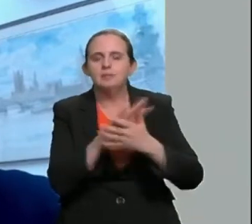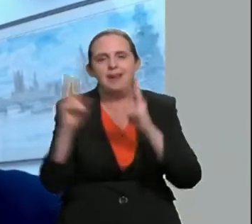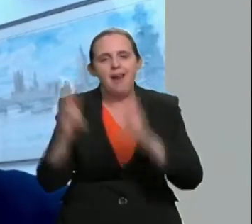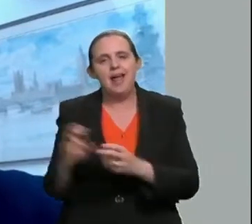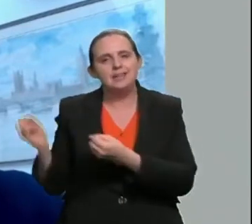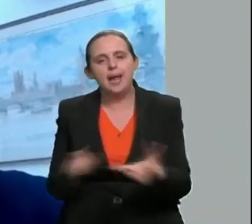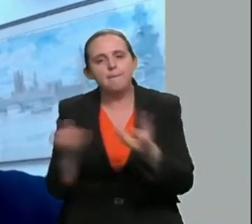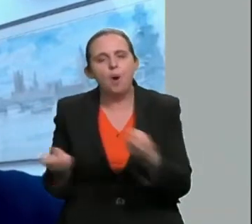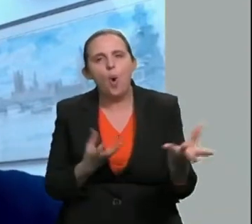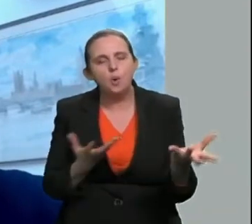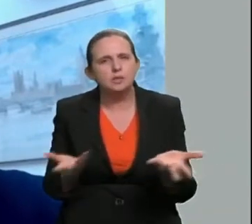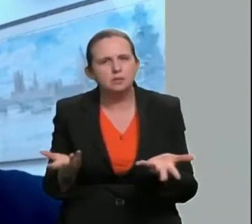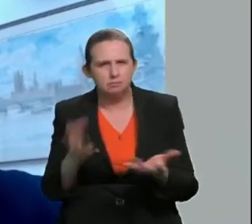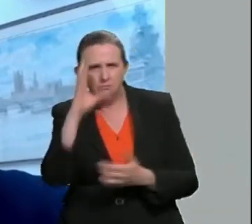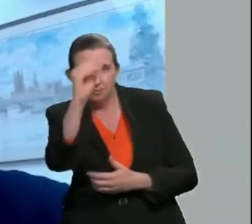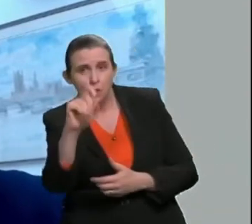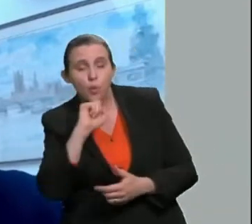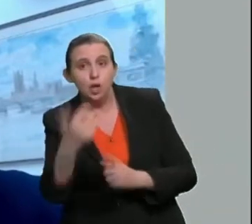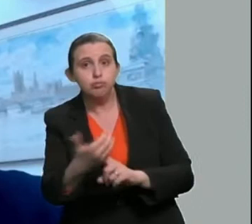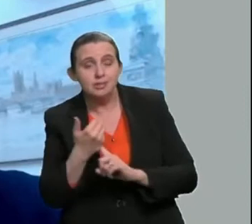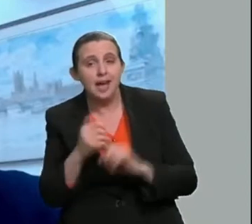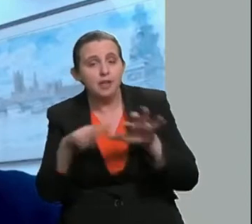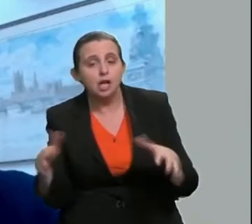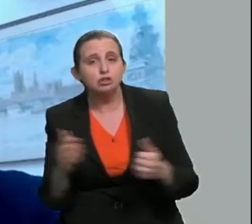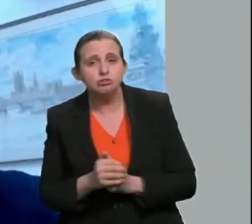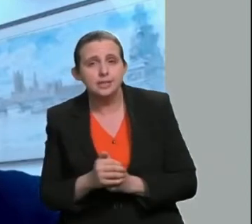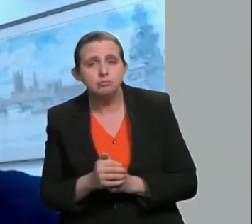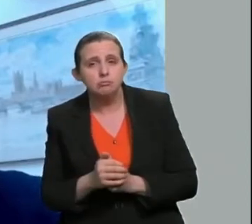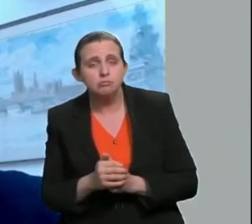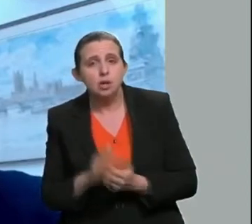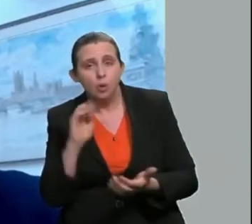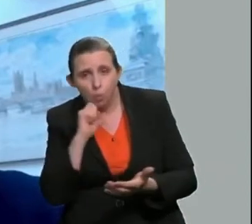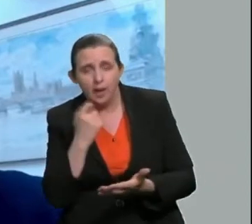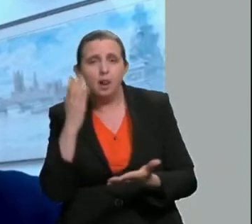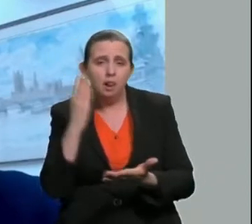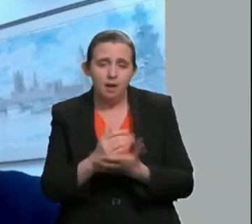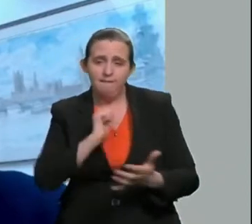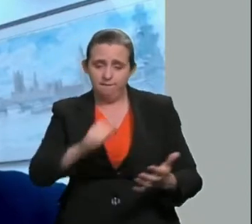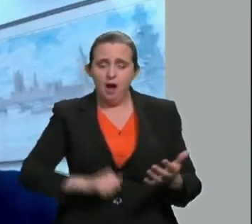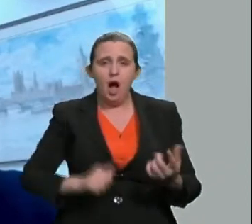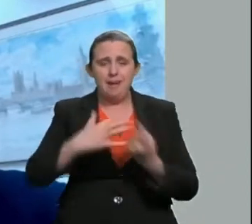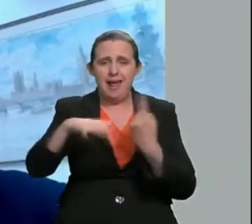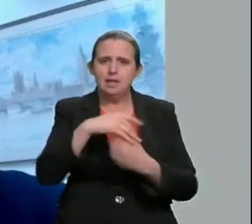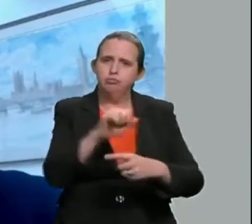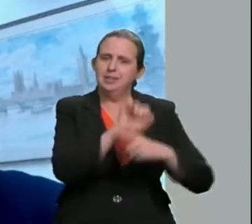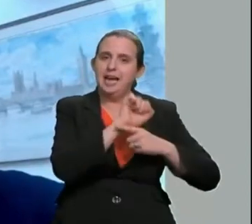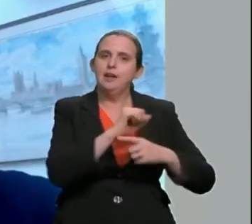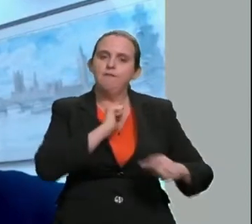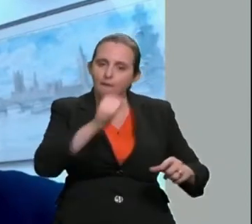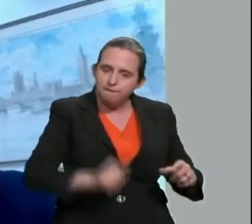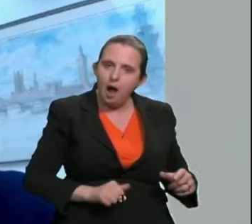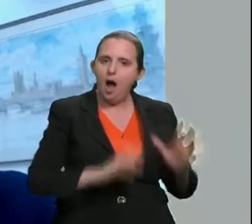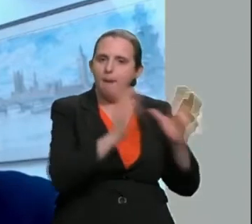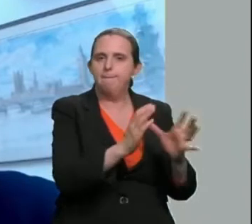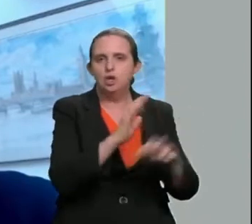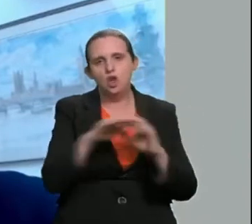friend of the countryside, will he announce an immediate moratorium on the use of all farmland for housing while the whole policy is